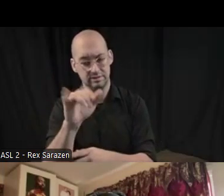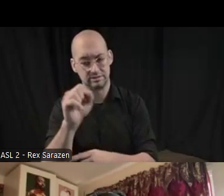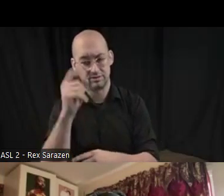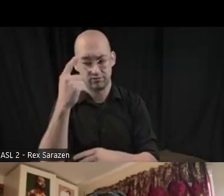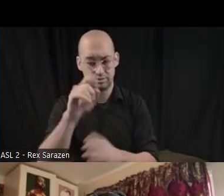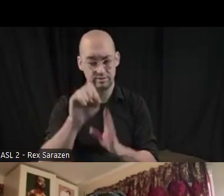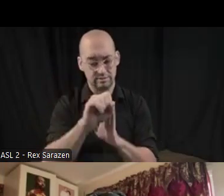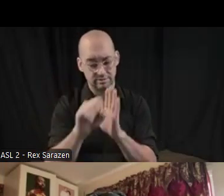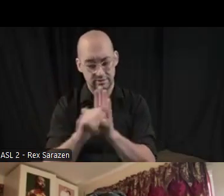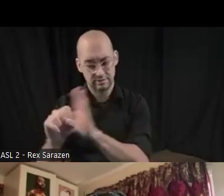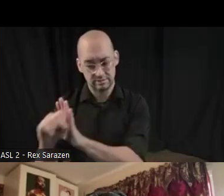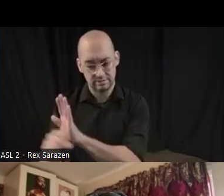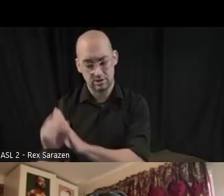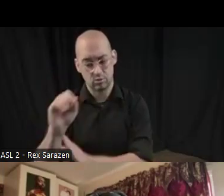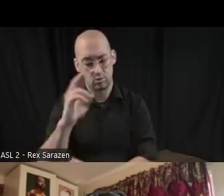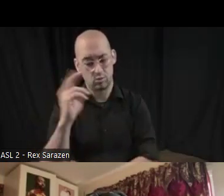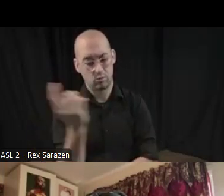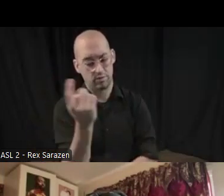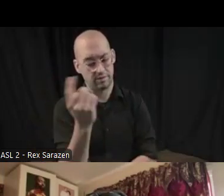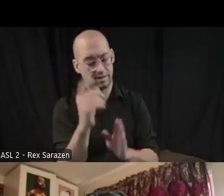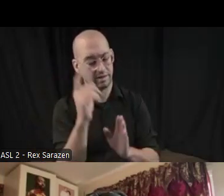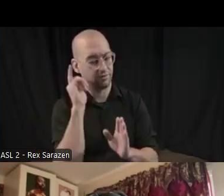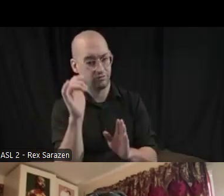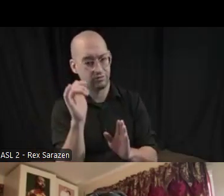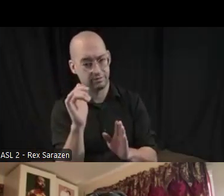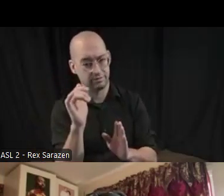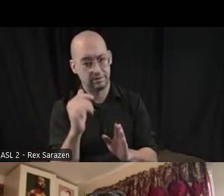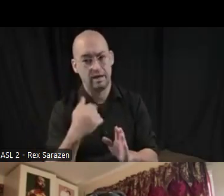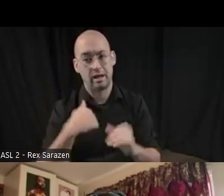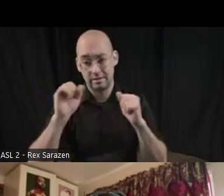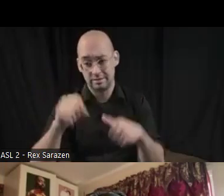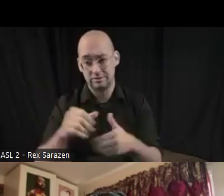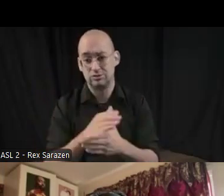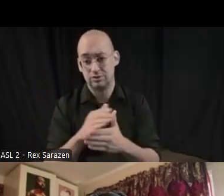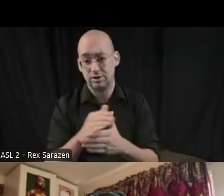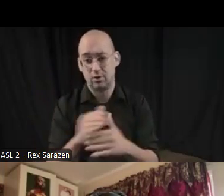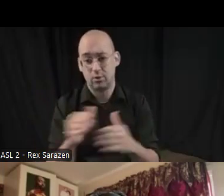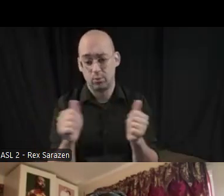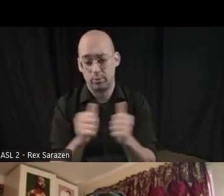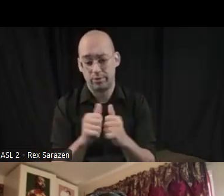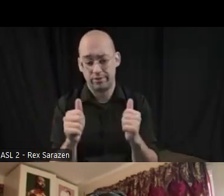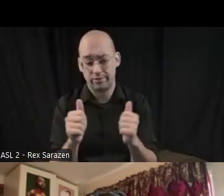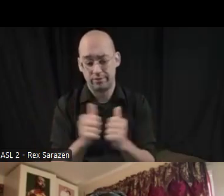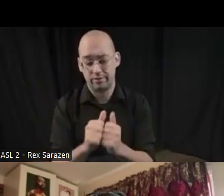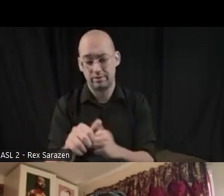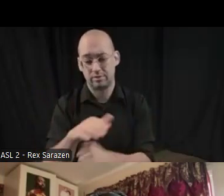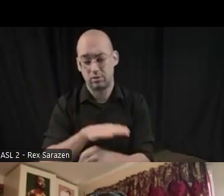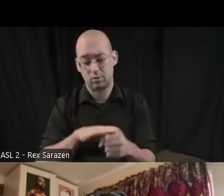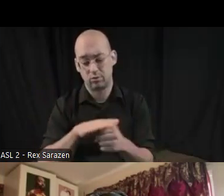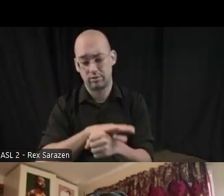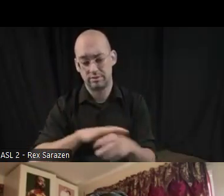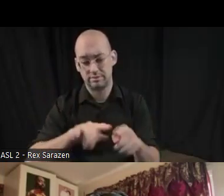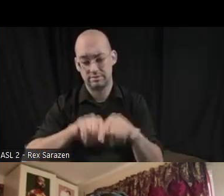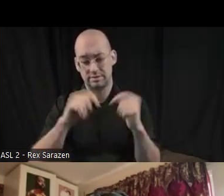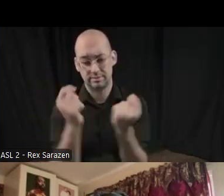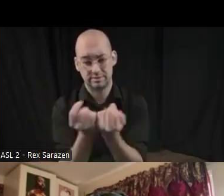it just California? Is that something that I could begin sharing with one of the local teams here where I live